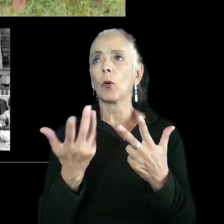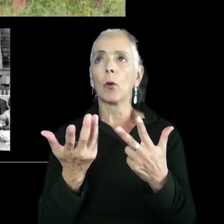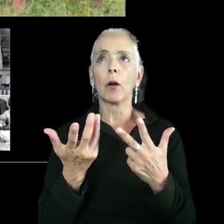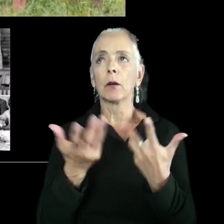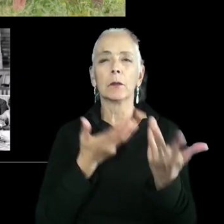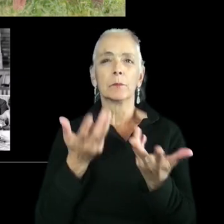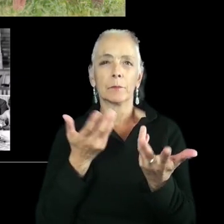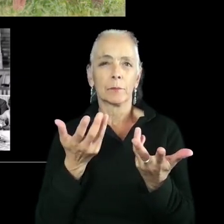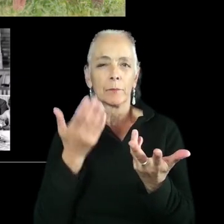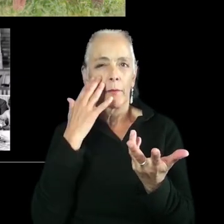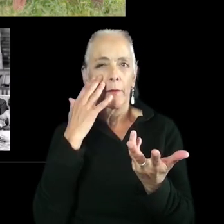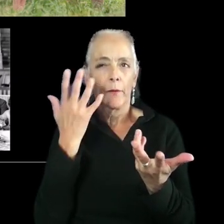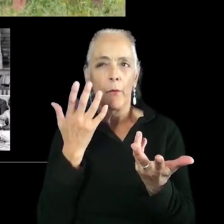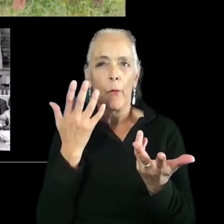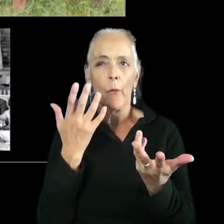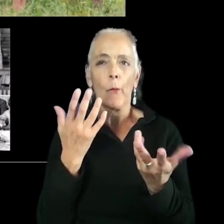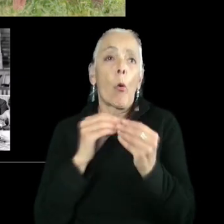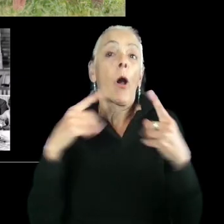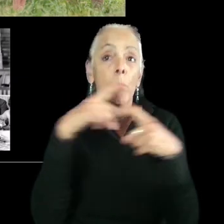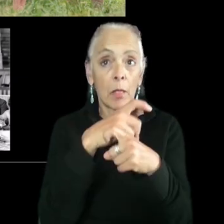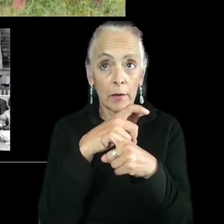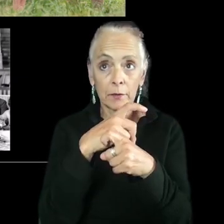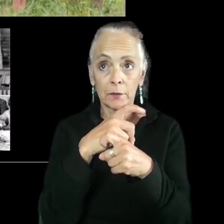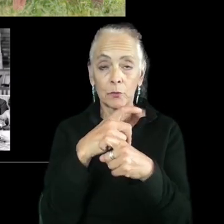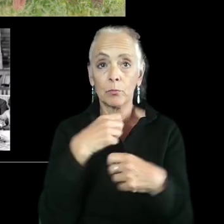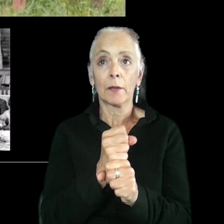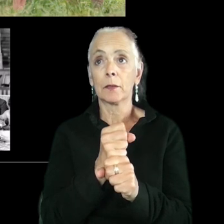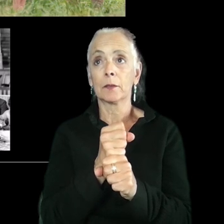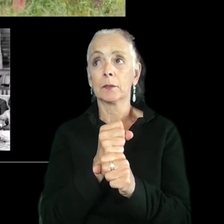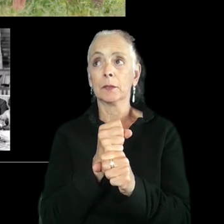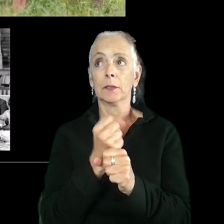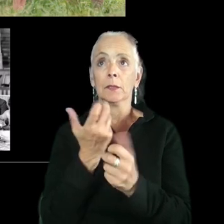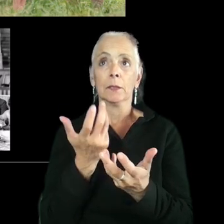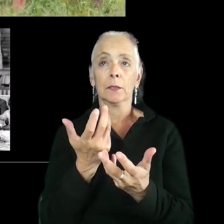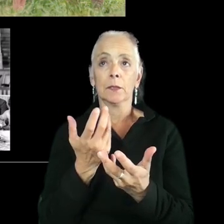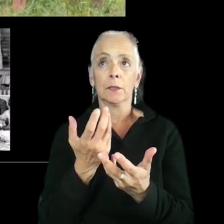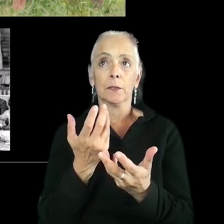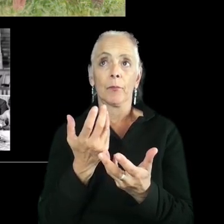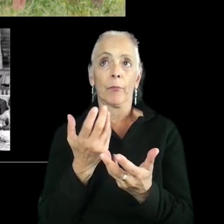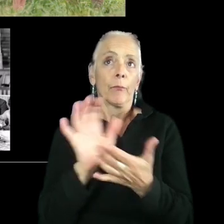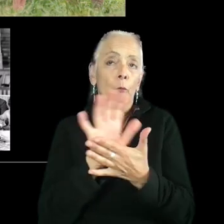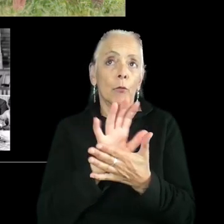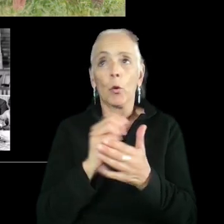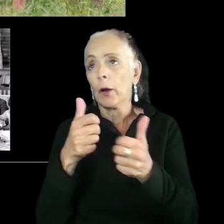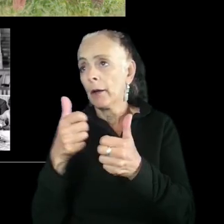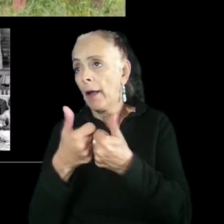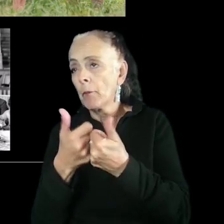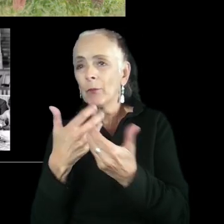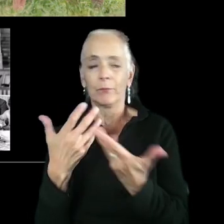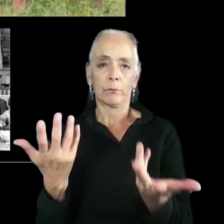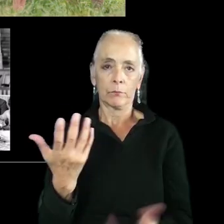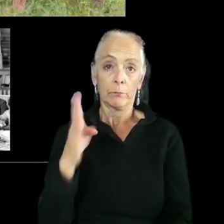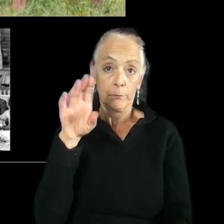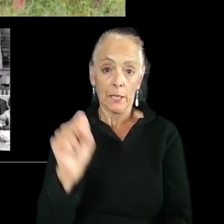has it adds a layer of complexity to making a piece of a piece of content which is all just